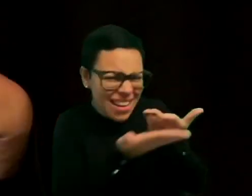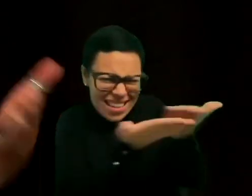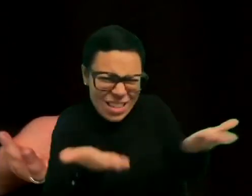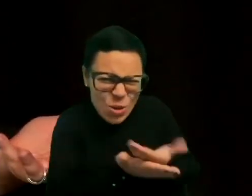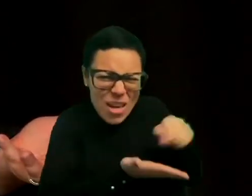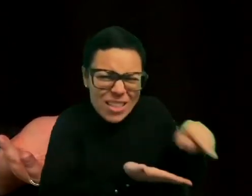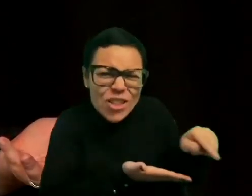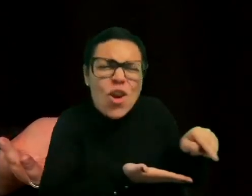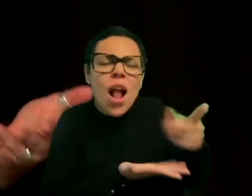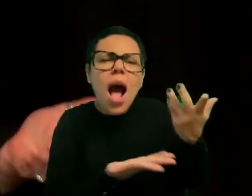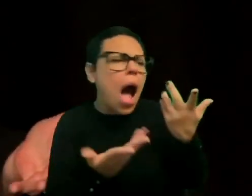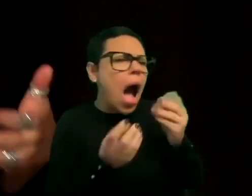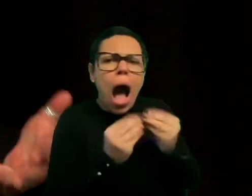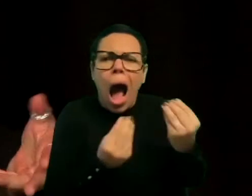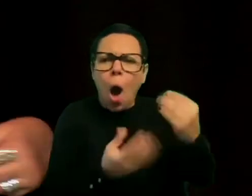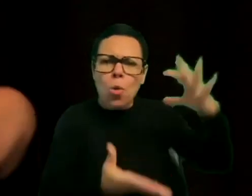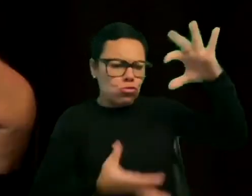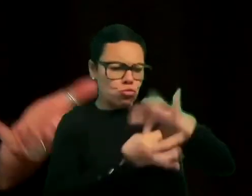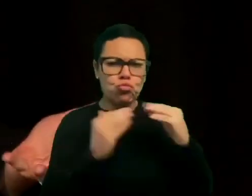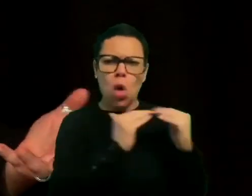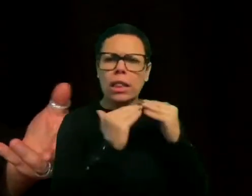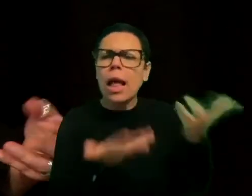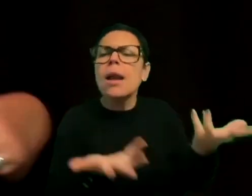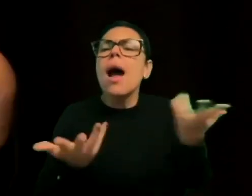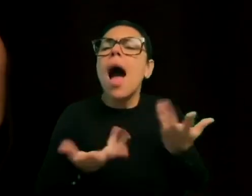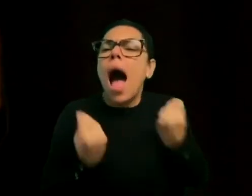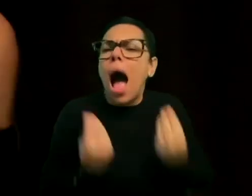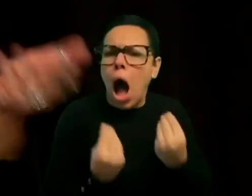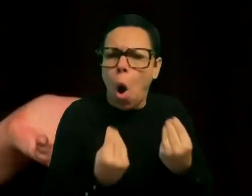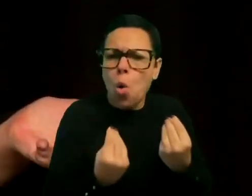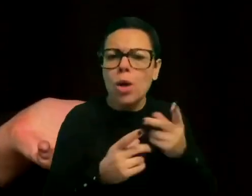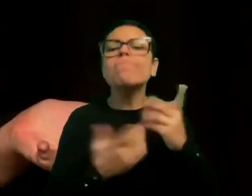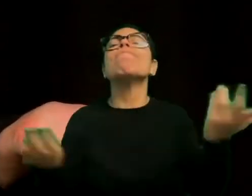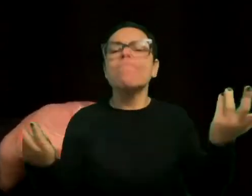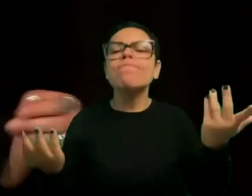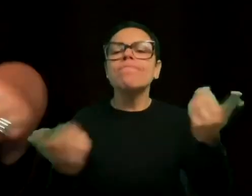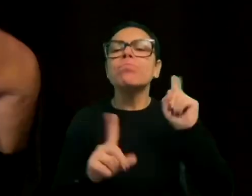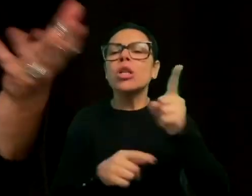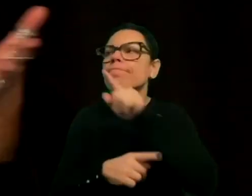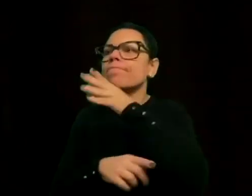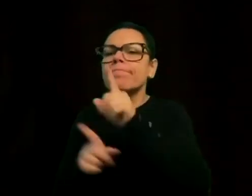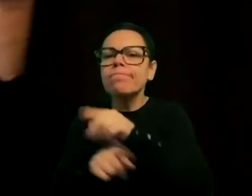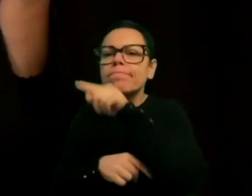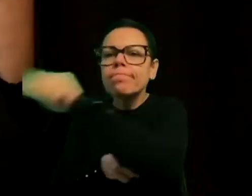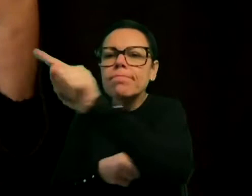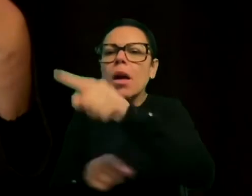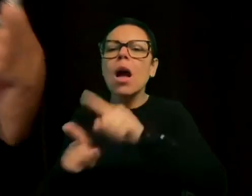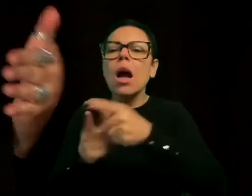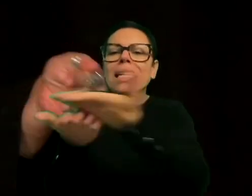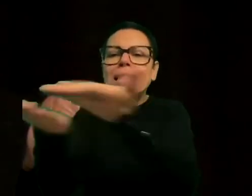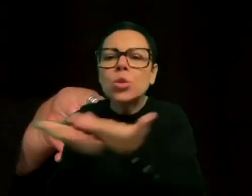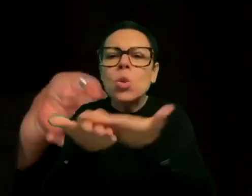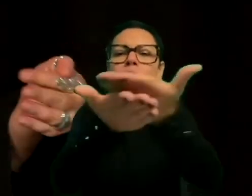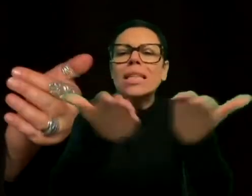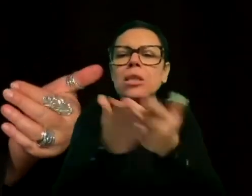that is asking those who will be affected by it, impacted by it, or who have a stake in it, apart from the gender experts. Well,